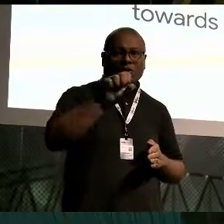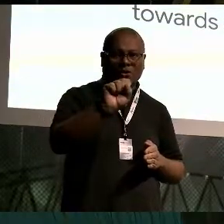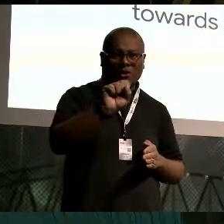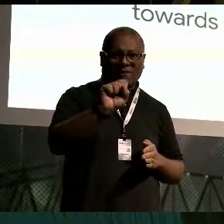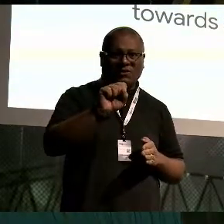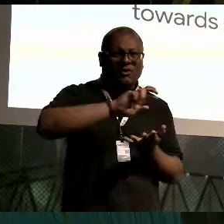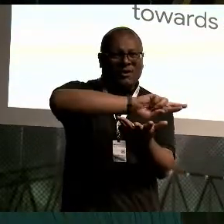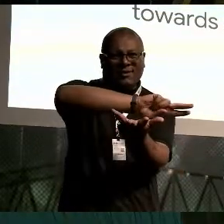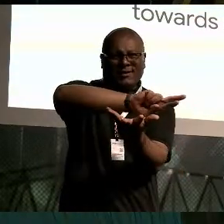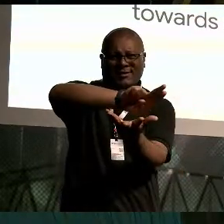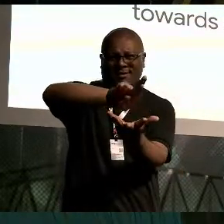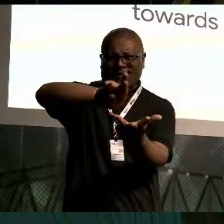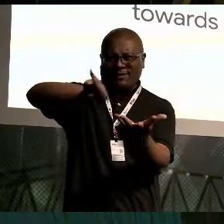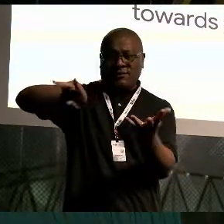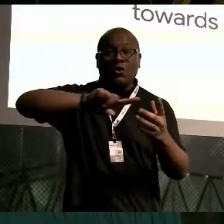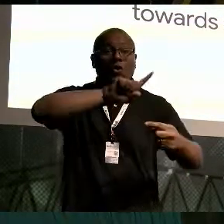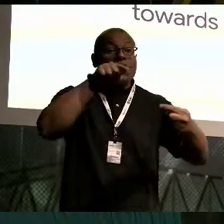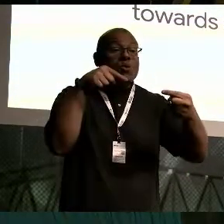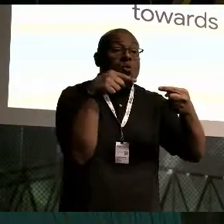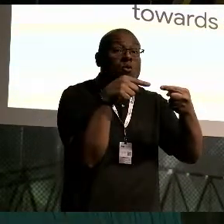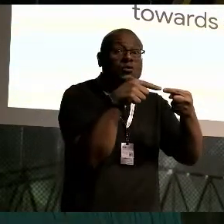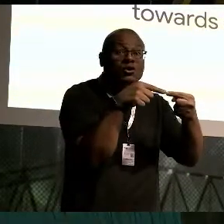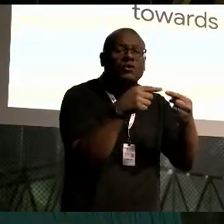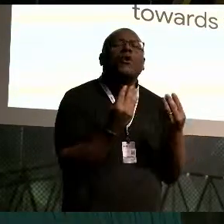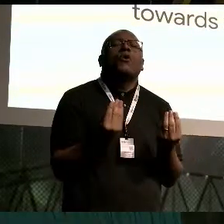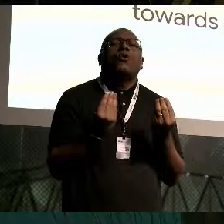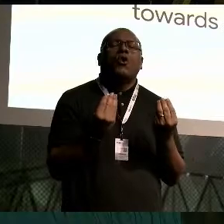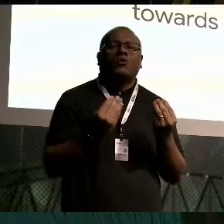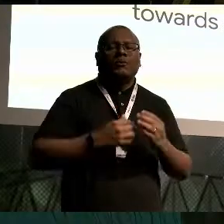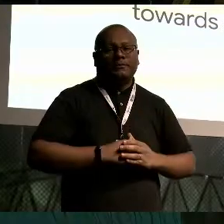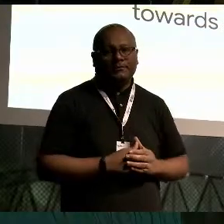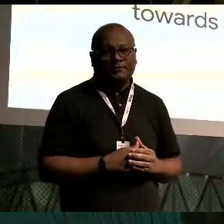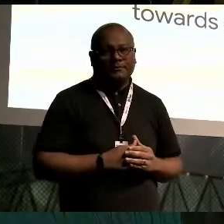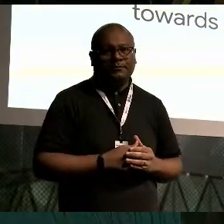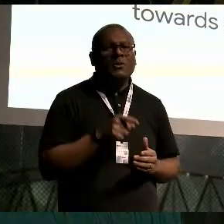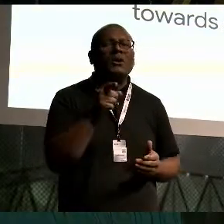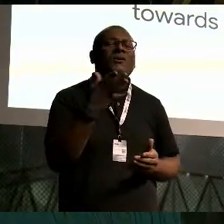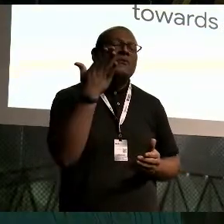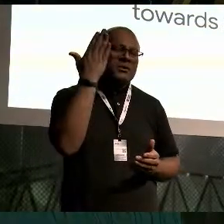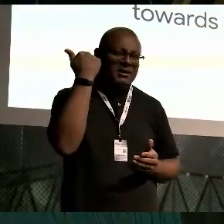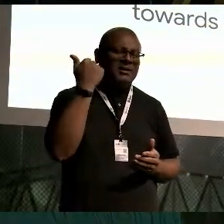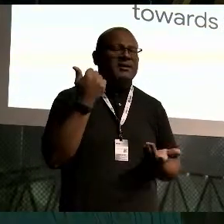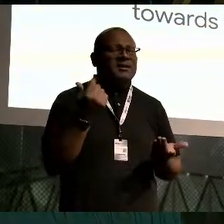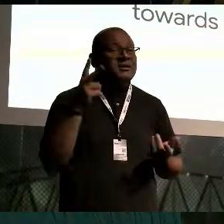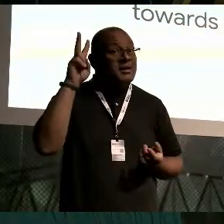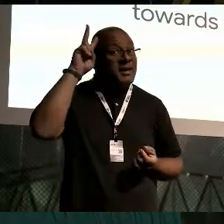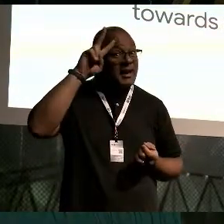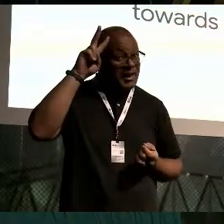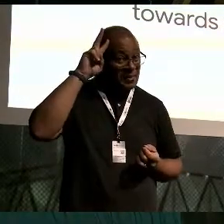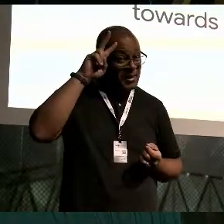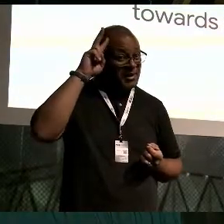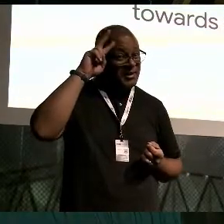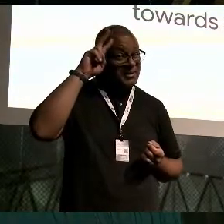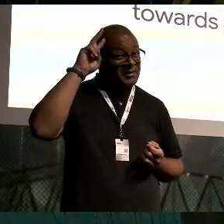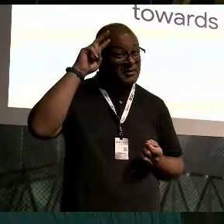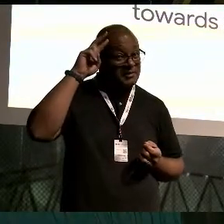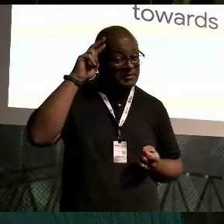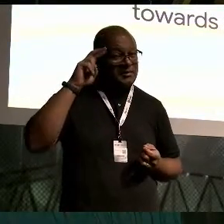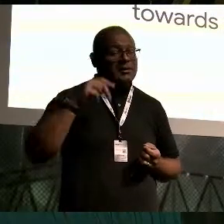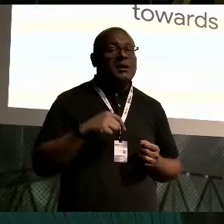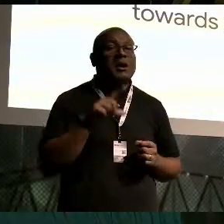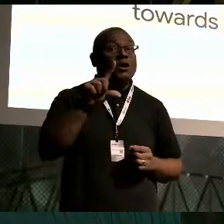cooperate towards a common goal, okay? You know, if you remember, if you've been doing software development for a